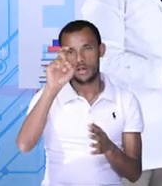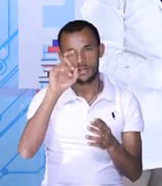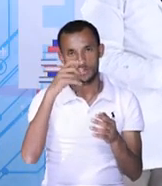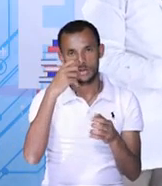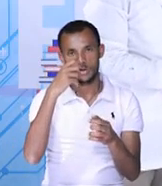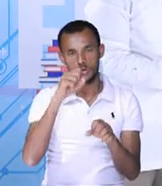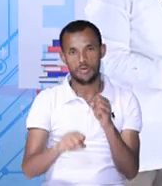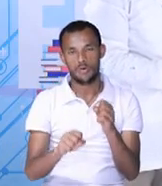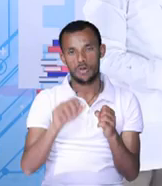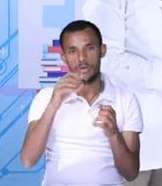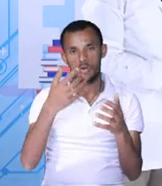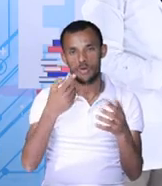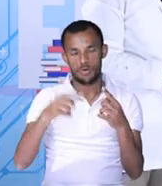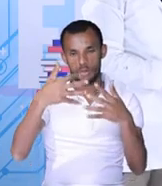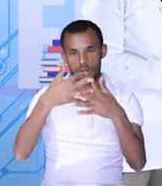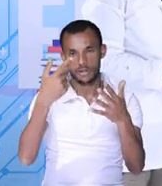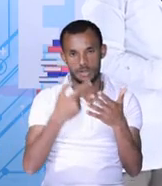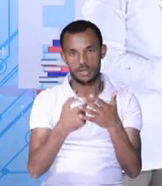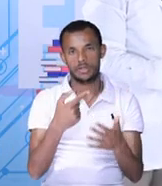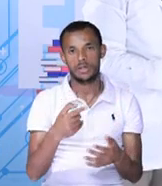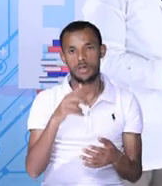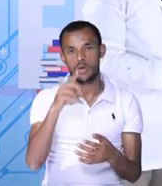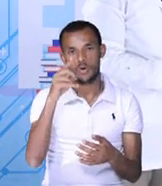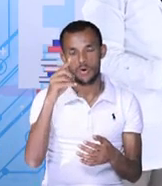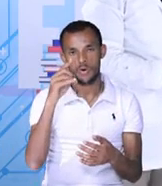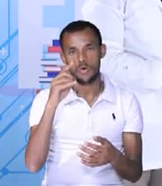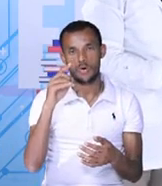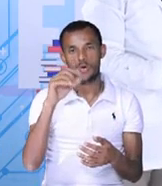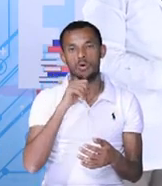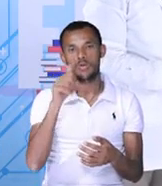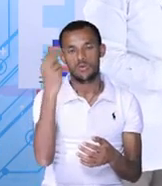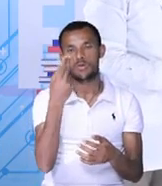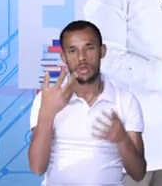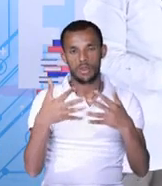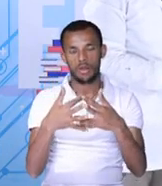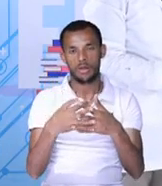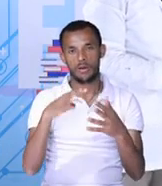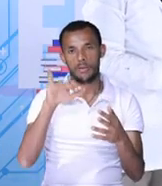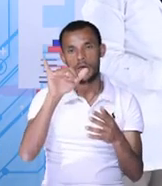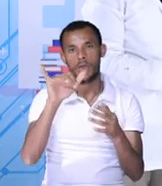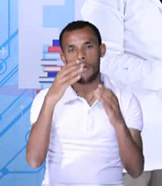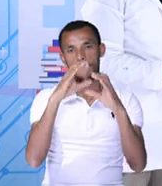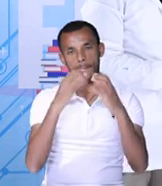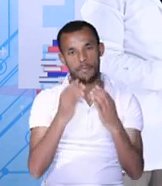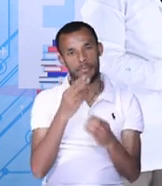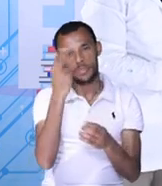So to integrate this, you will not use integration by